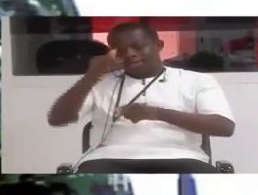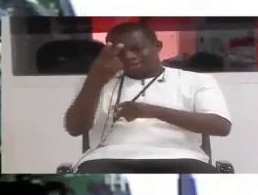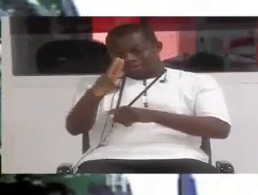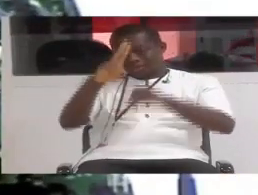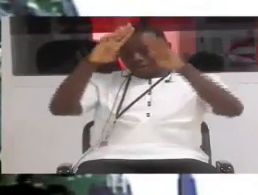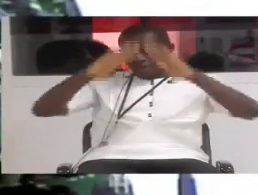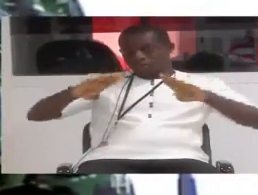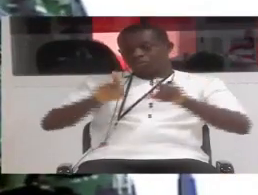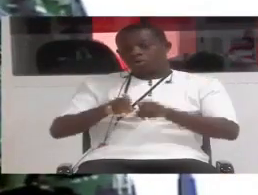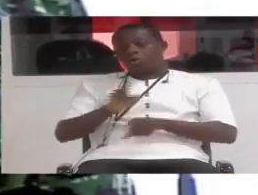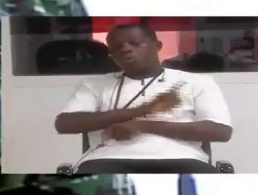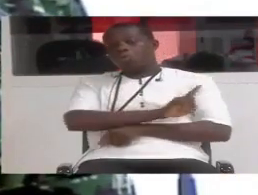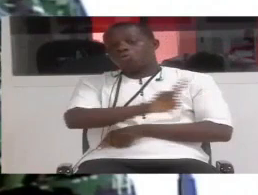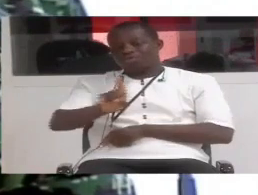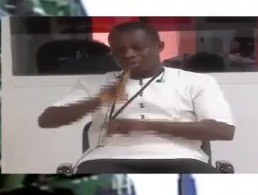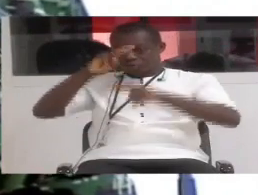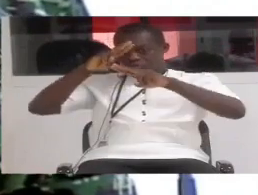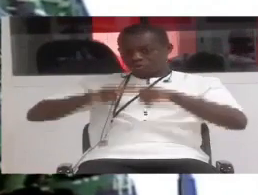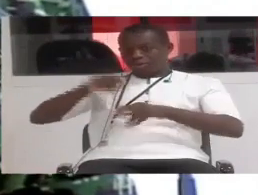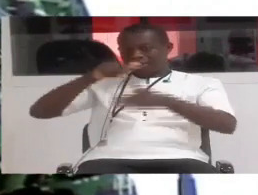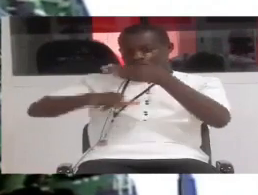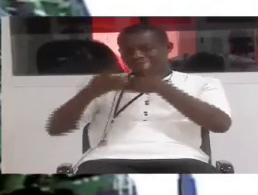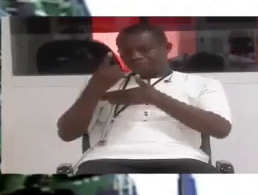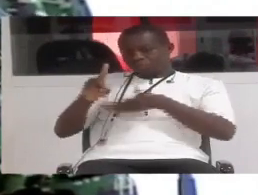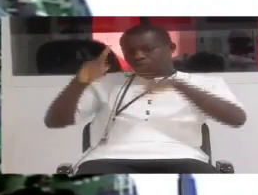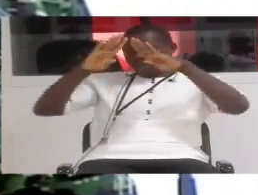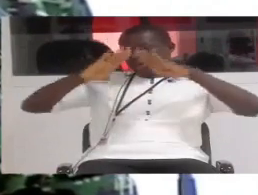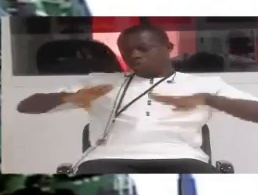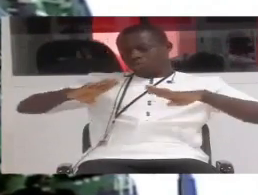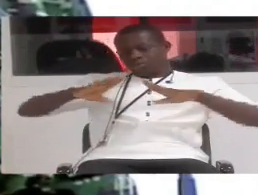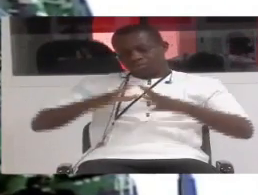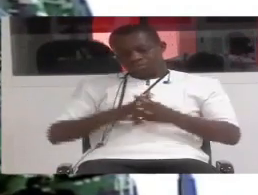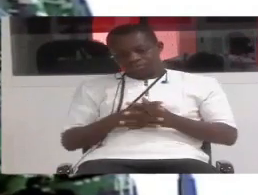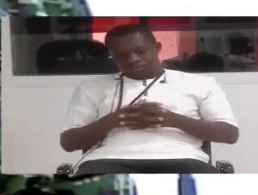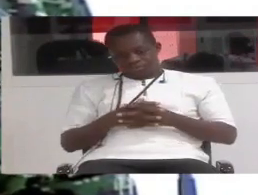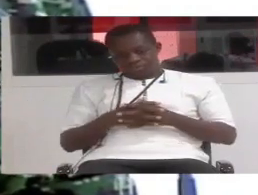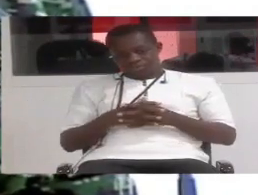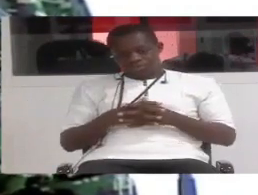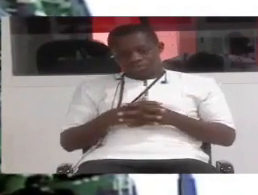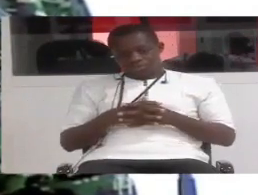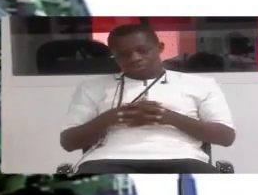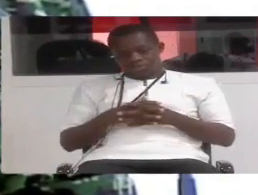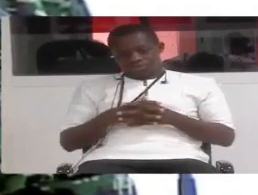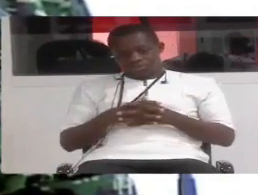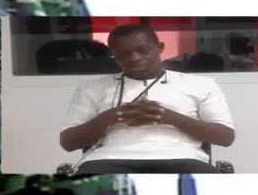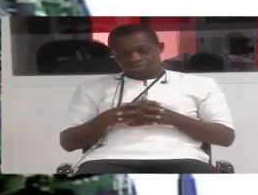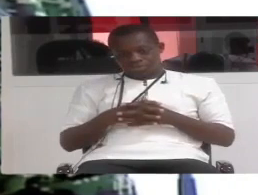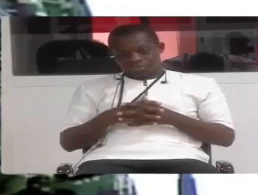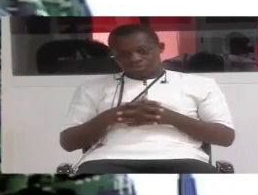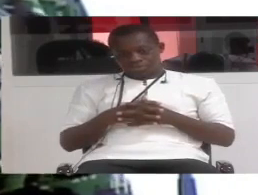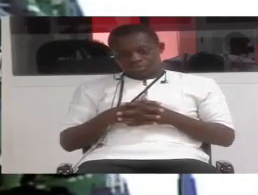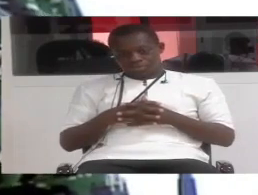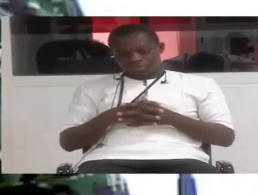So the room is like it was having two rooms, and so the inner room was where they were, and we were sitting at the sitting